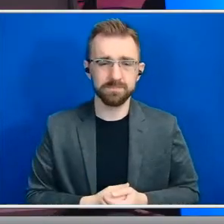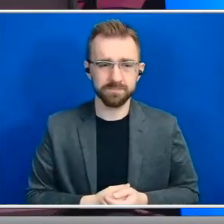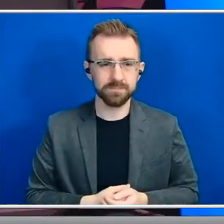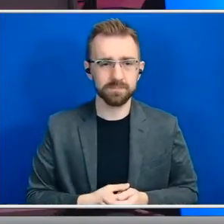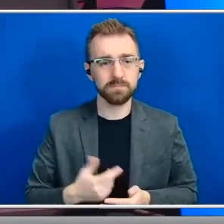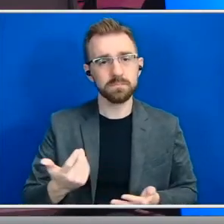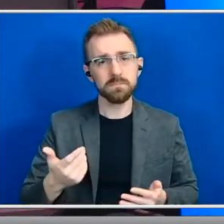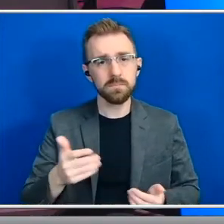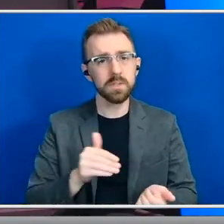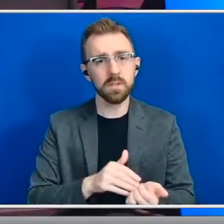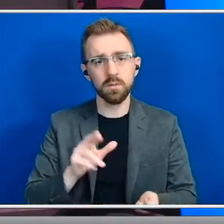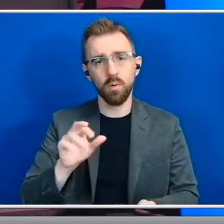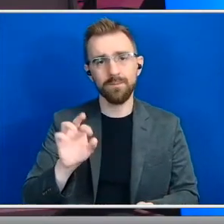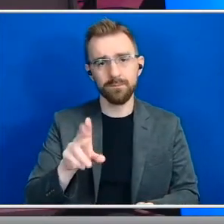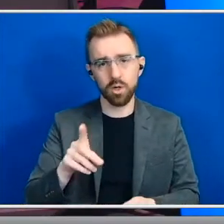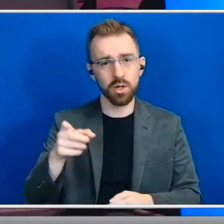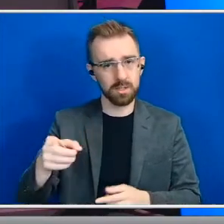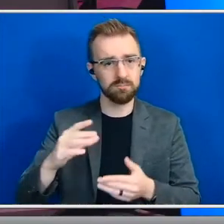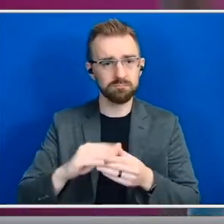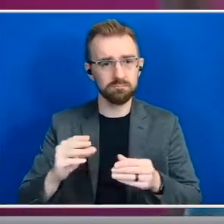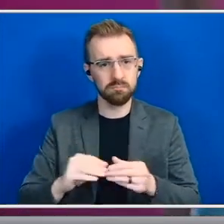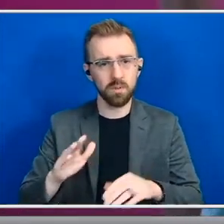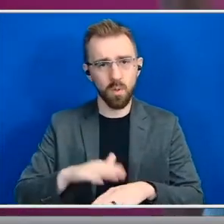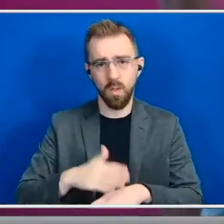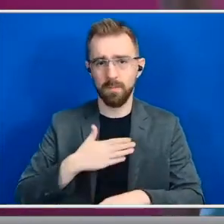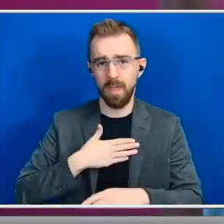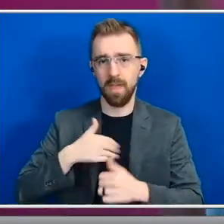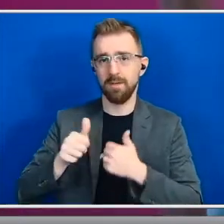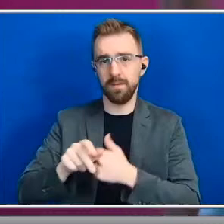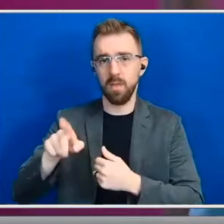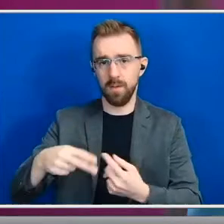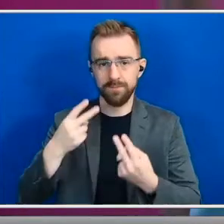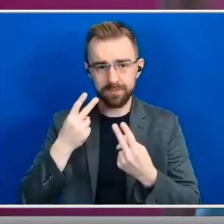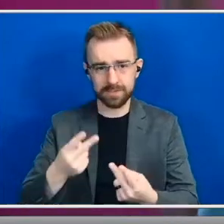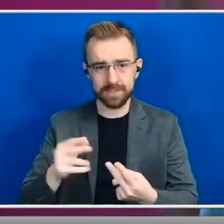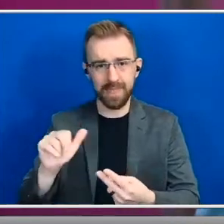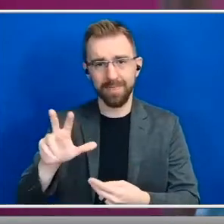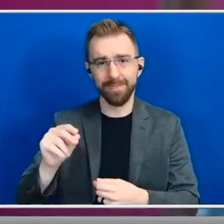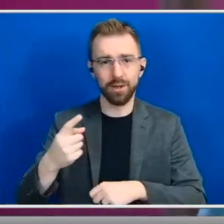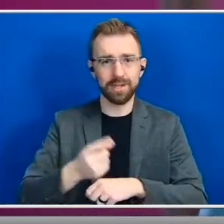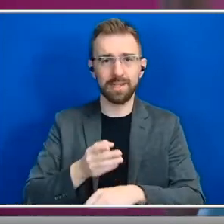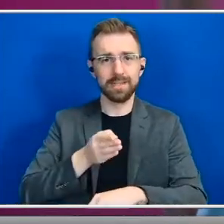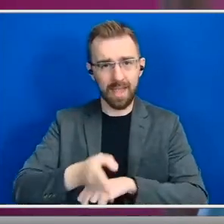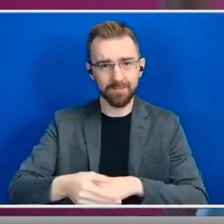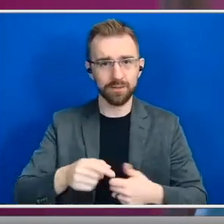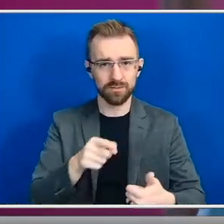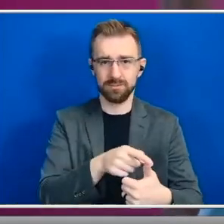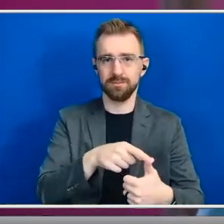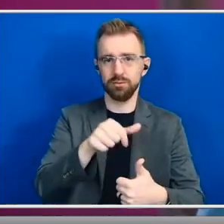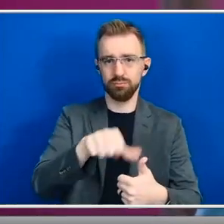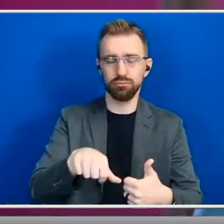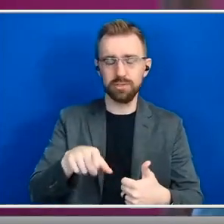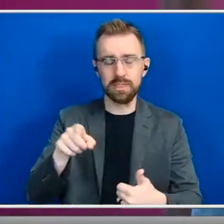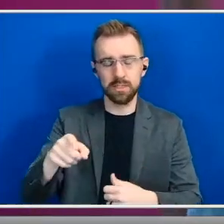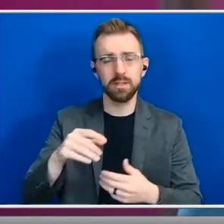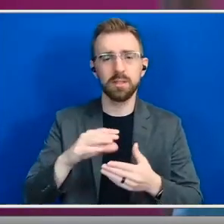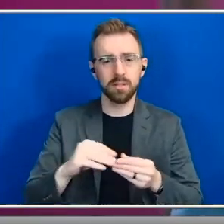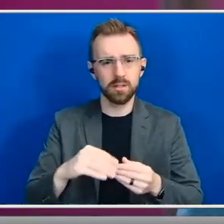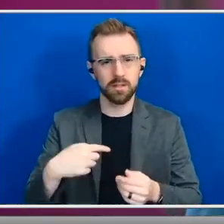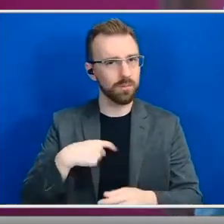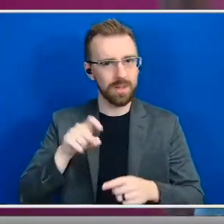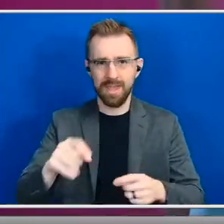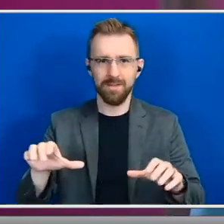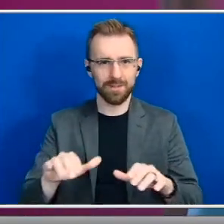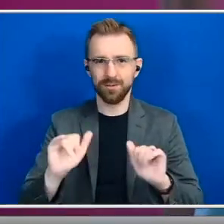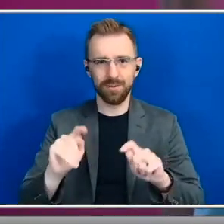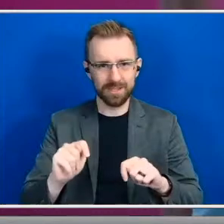Crawford's the one that said on my follow-up visit, like 30 days after the main surgery, he said, we got to do this, and